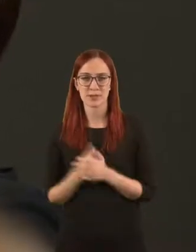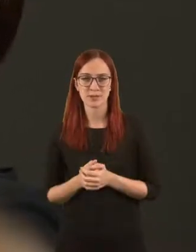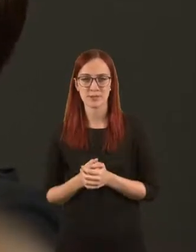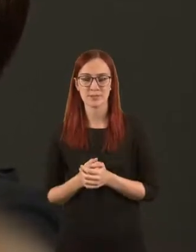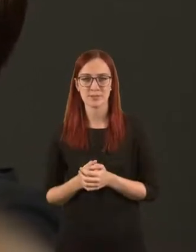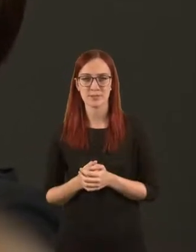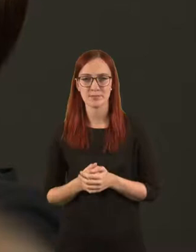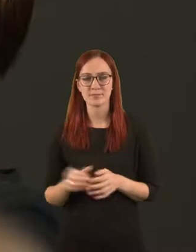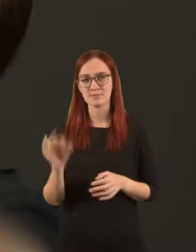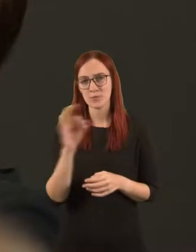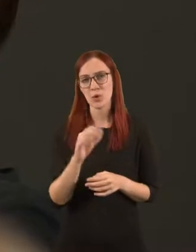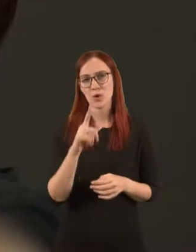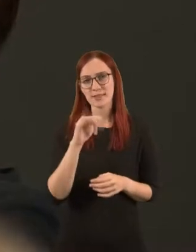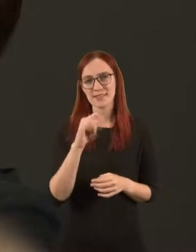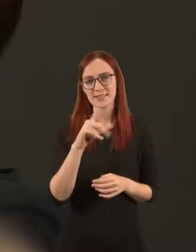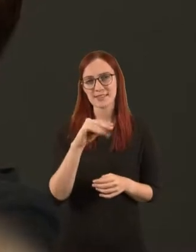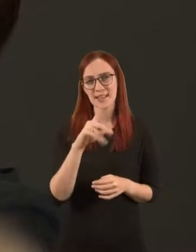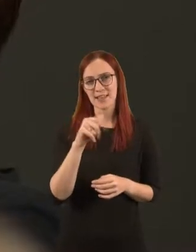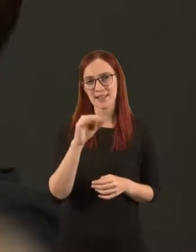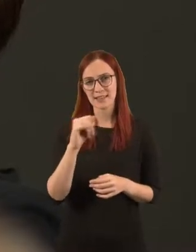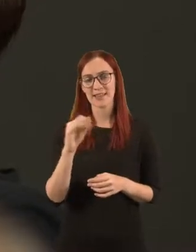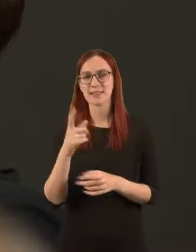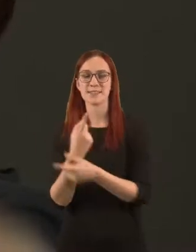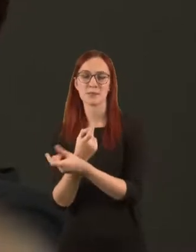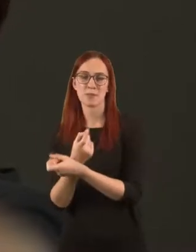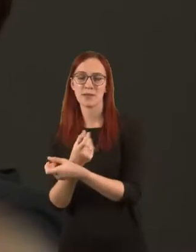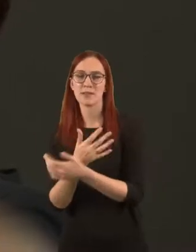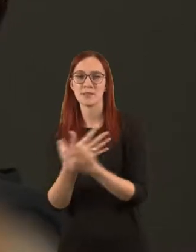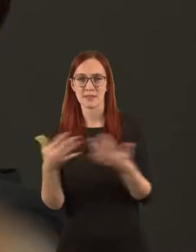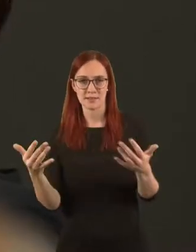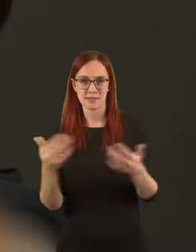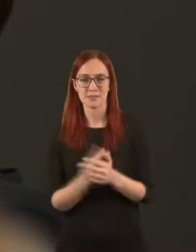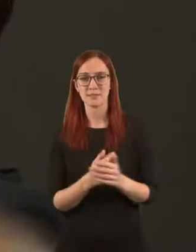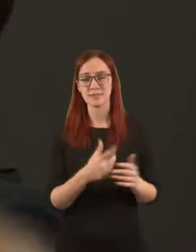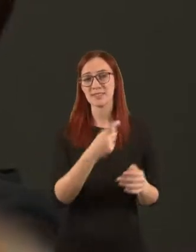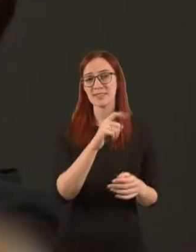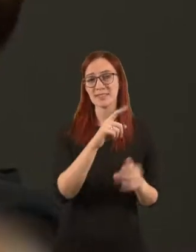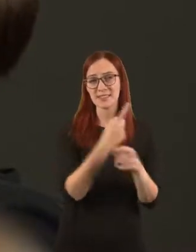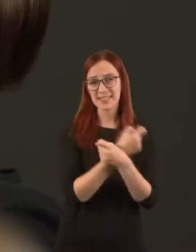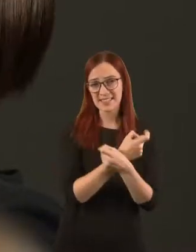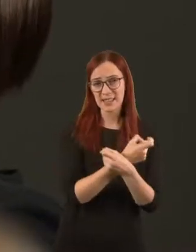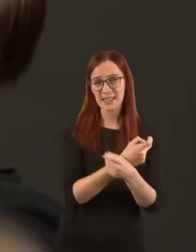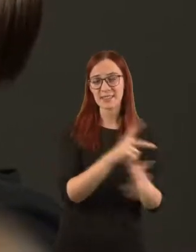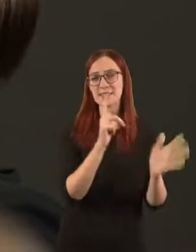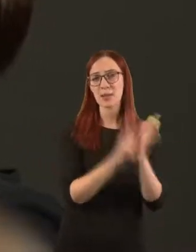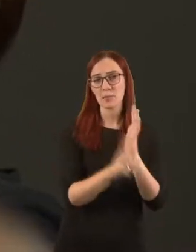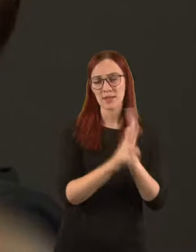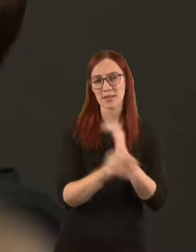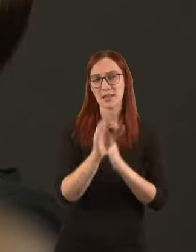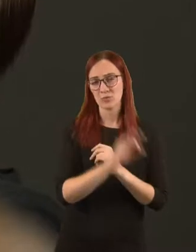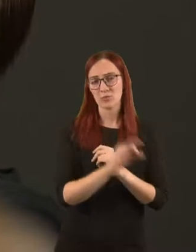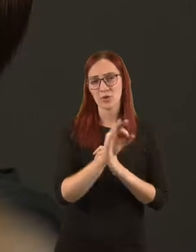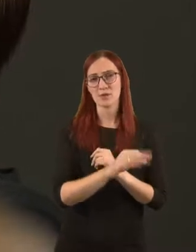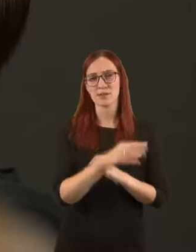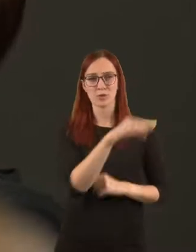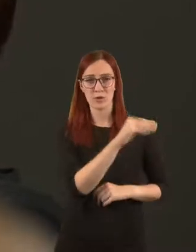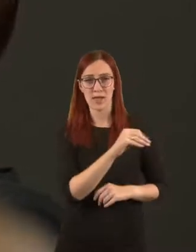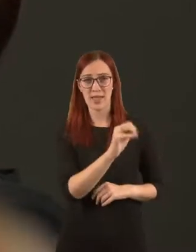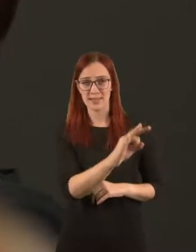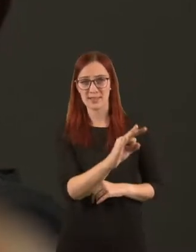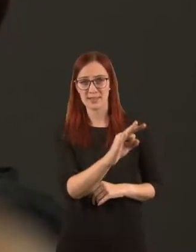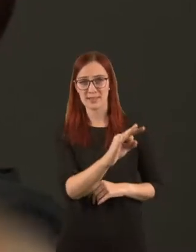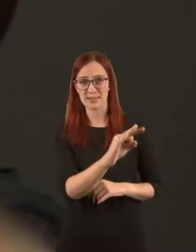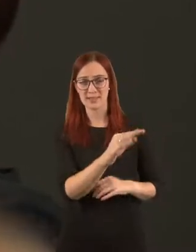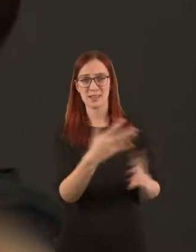least equal, because at the moment in Lithuania, taxes on petrol are lower than